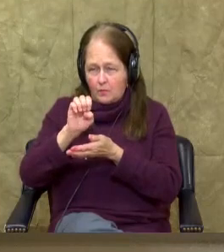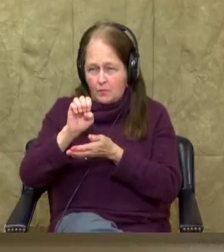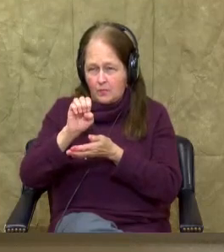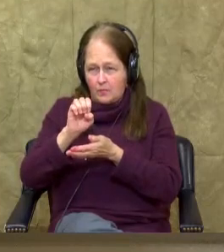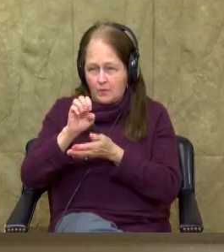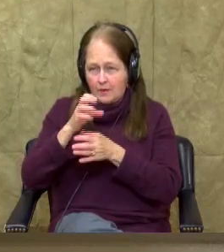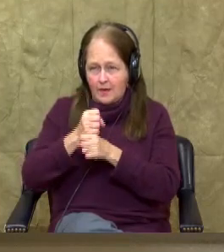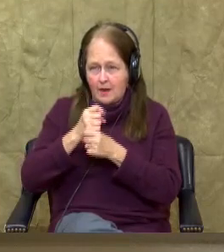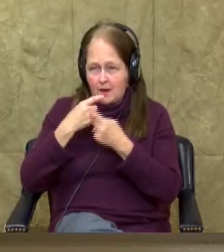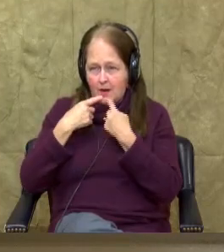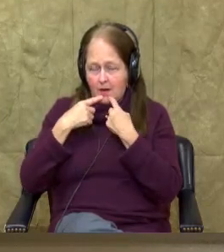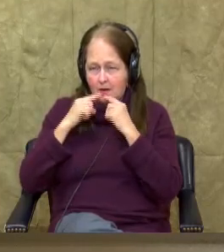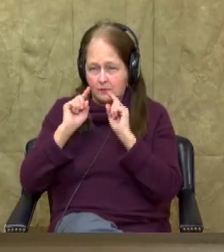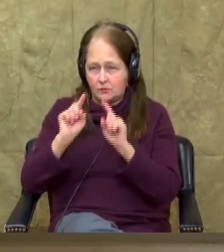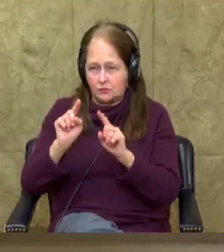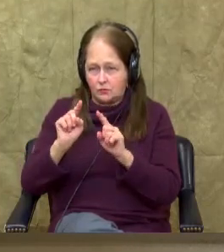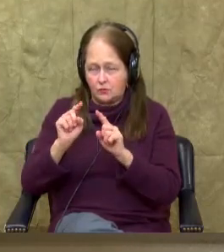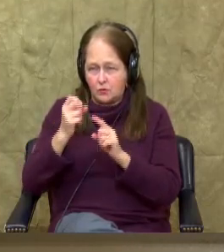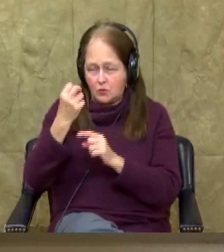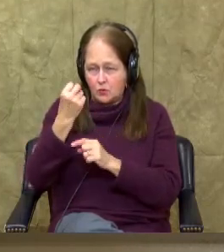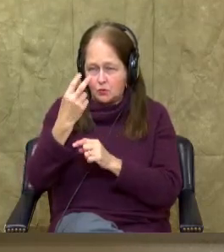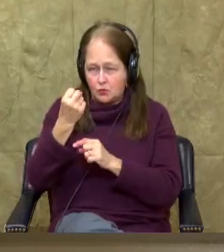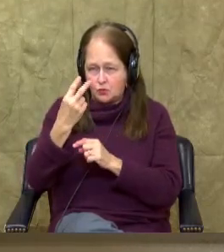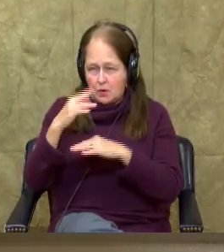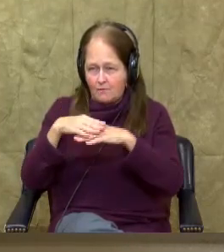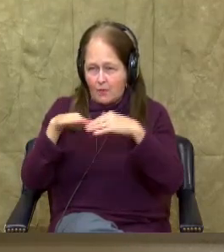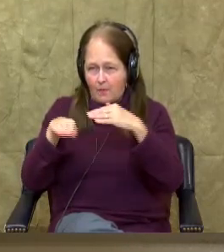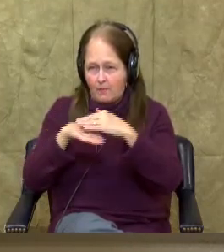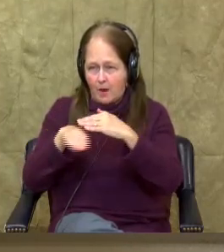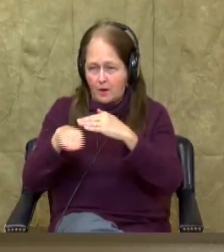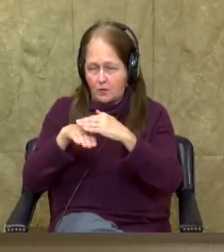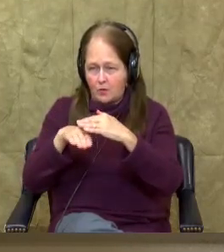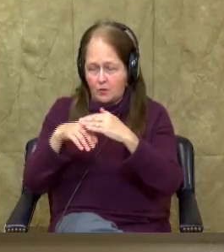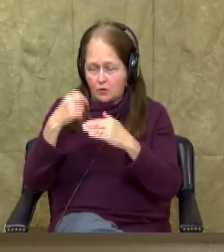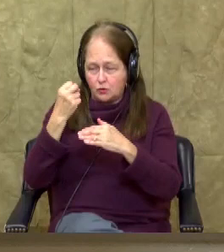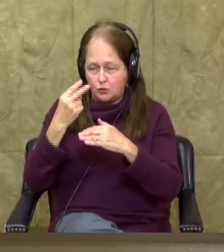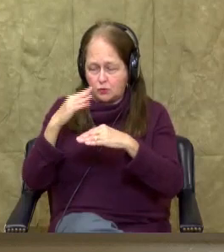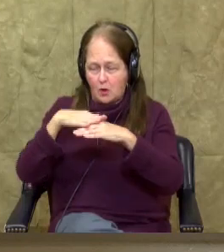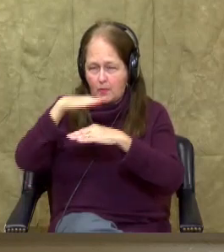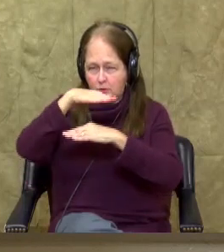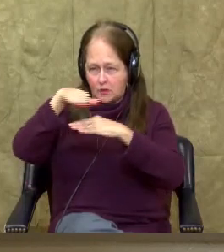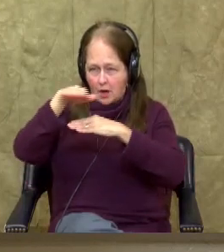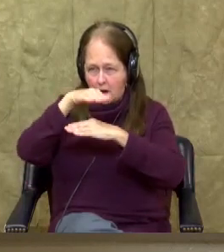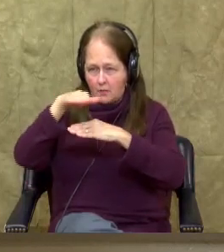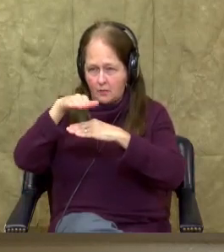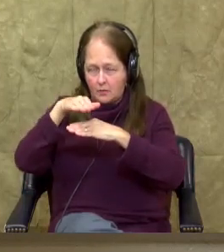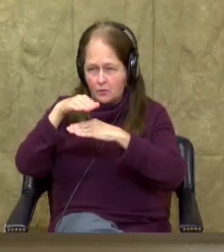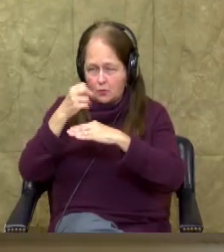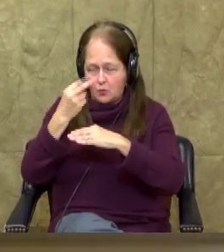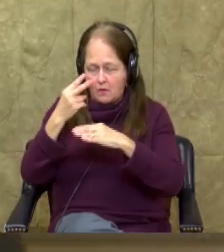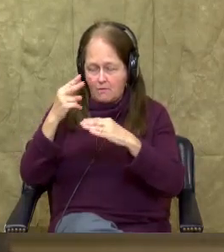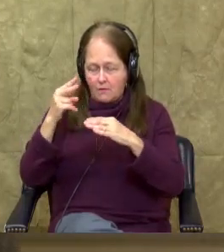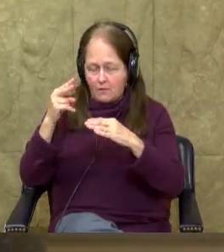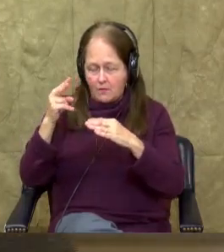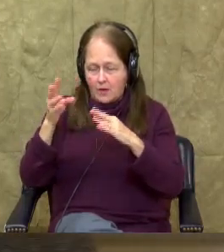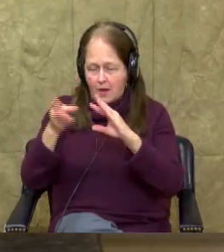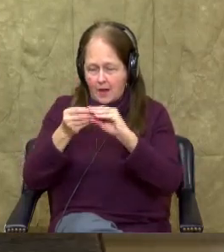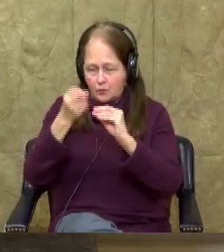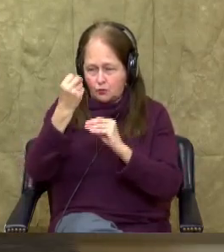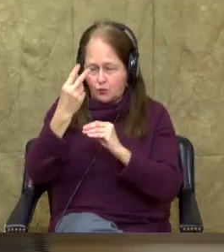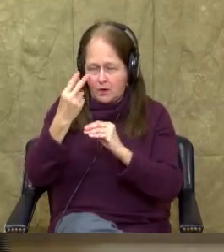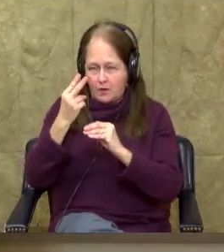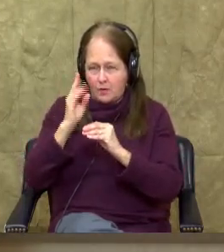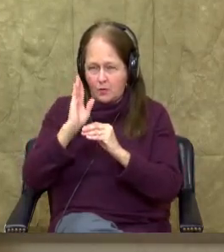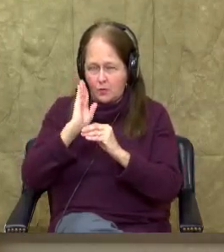an answer. Okay, so there's 12 on the bottom, there's 12 on the top, 12 plus 12.